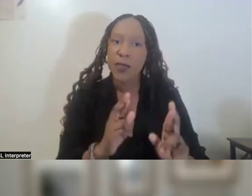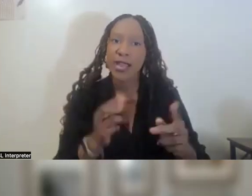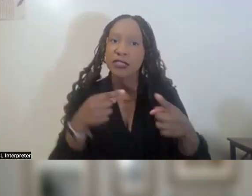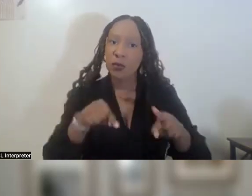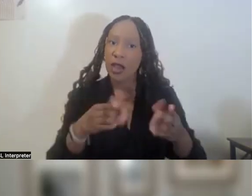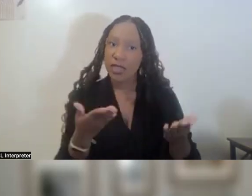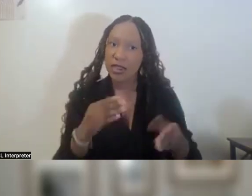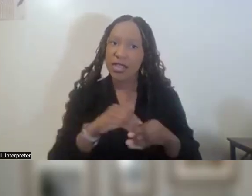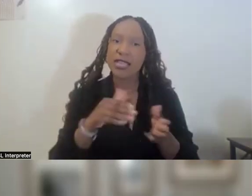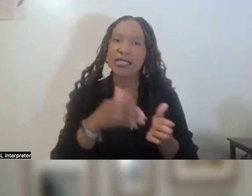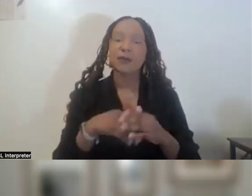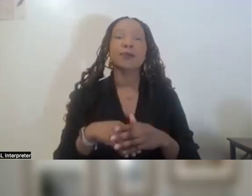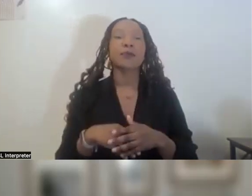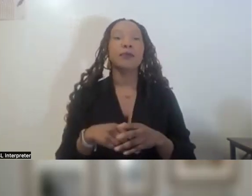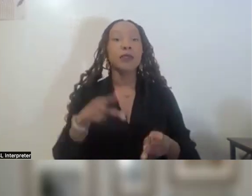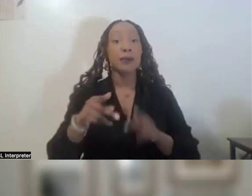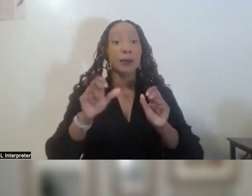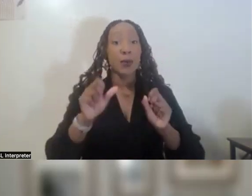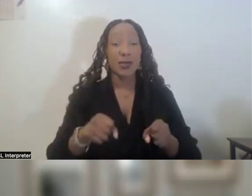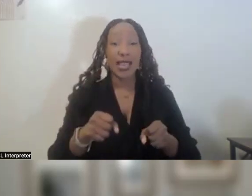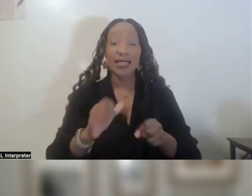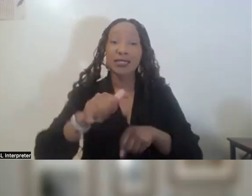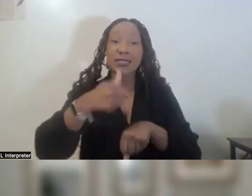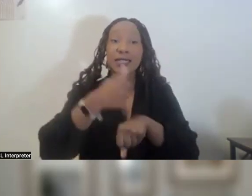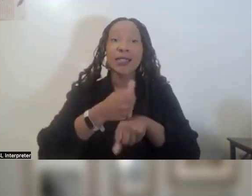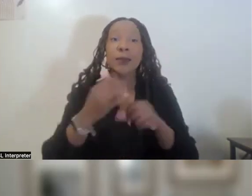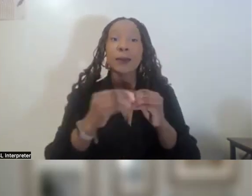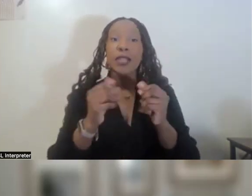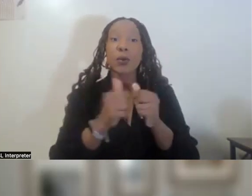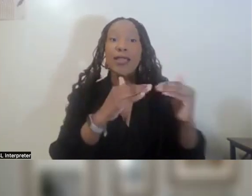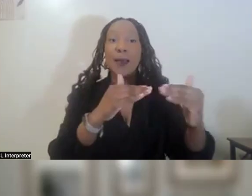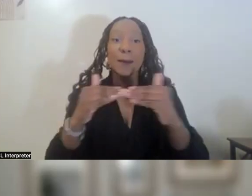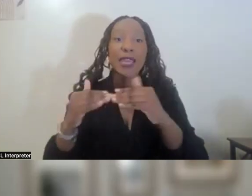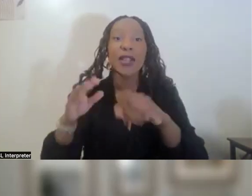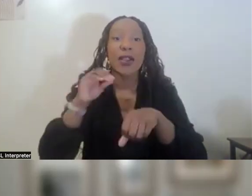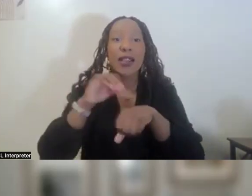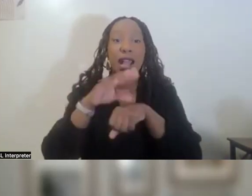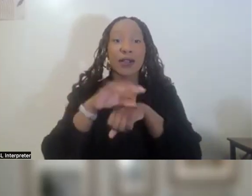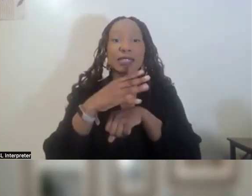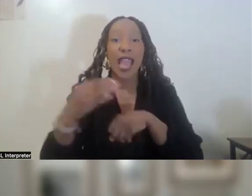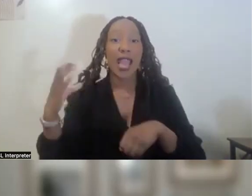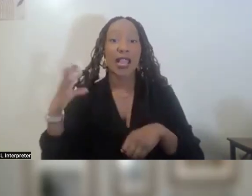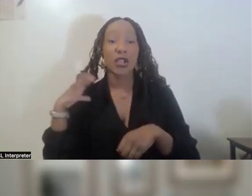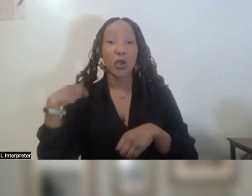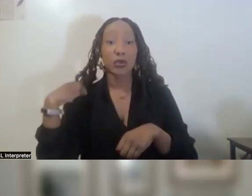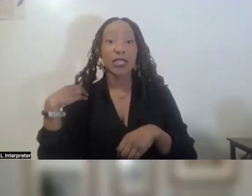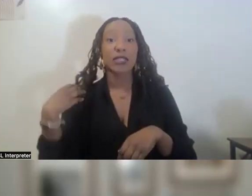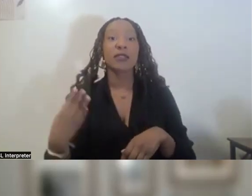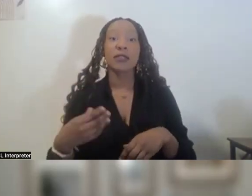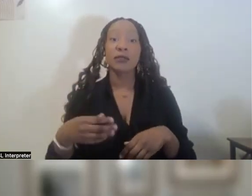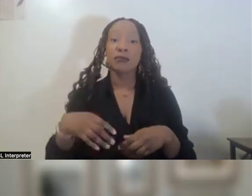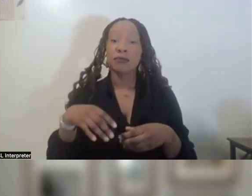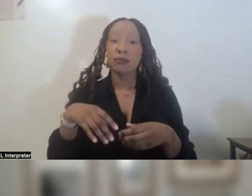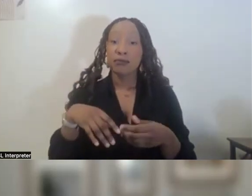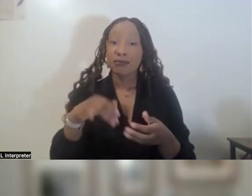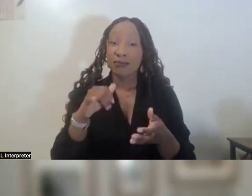there will be persons there that can meet with peer counseling and coaching. And I'll just mention that that is actually, if you look at the data, that actually